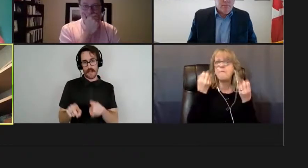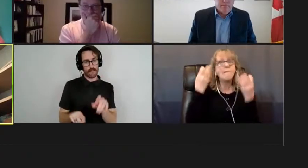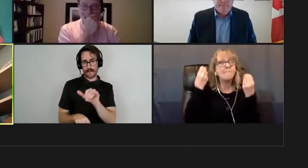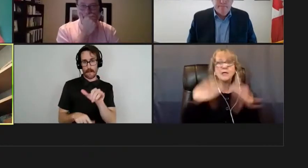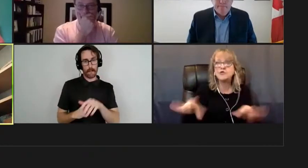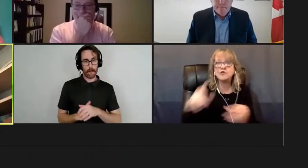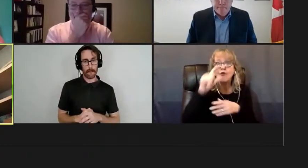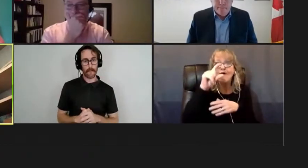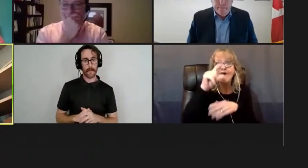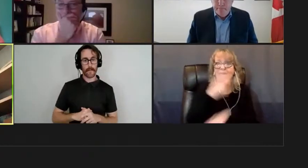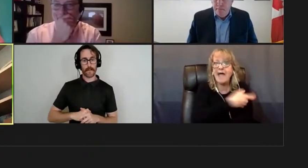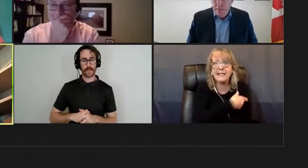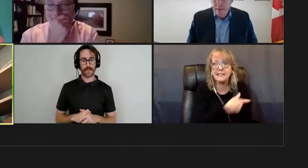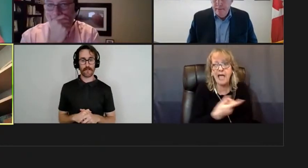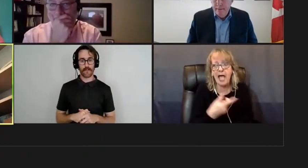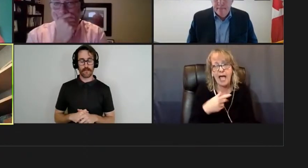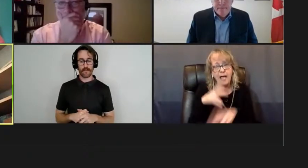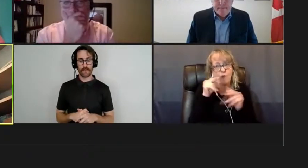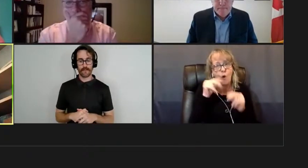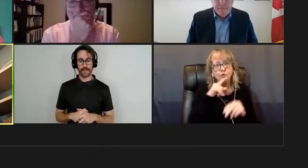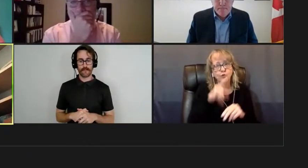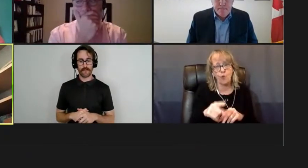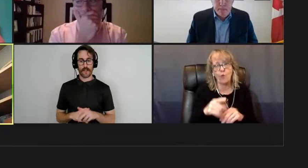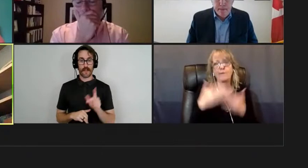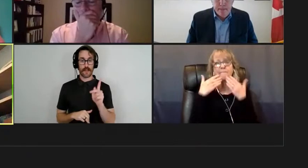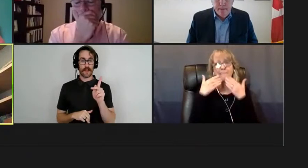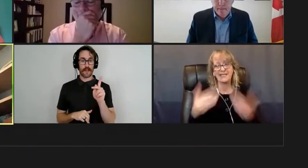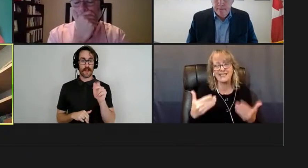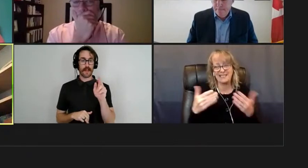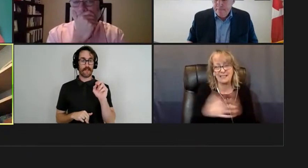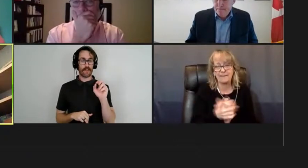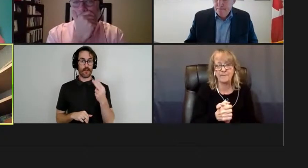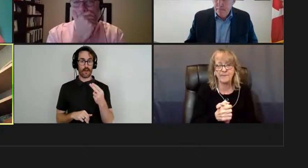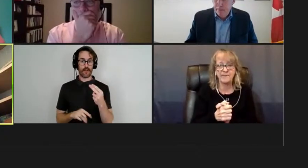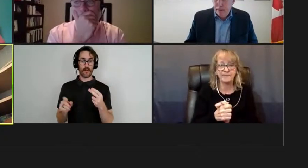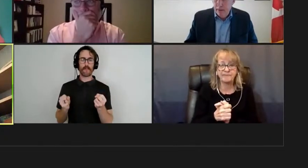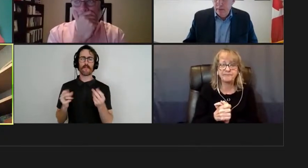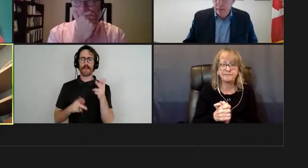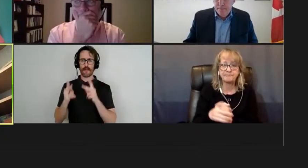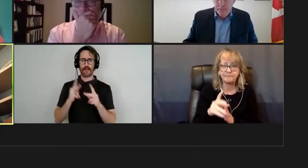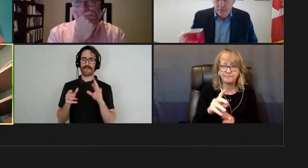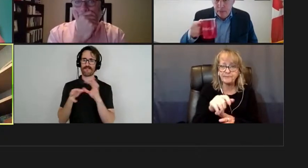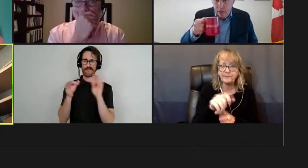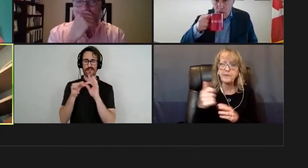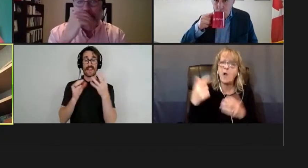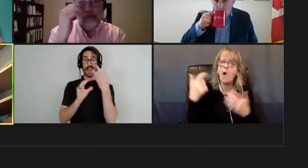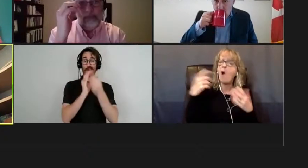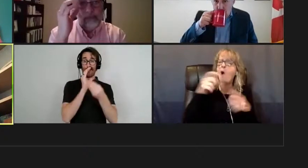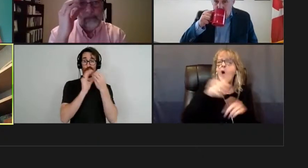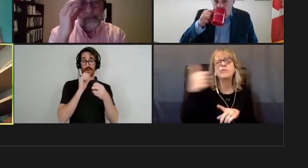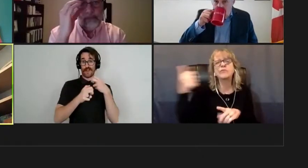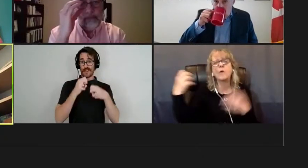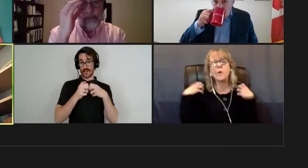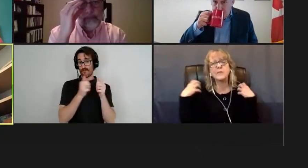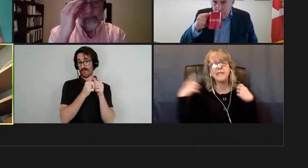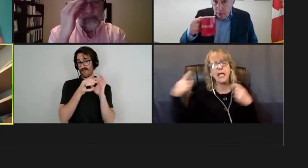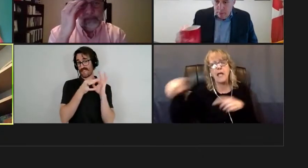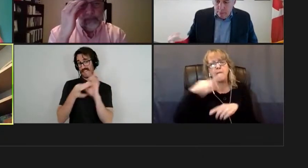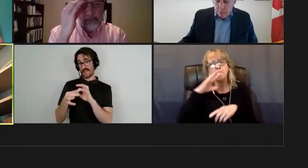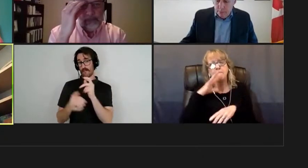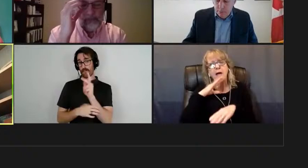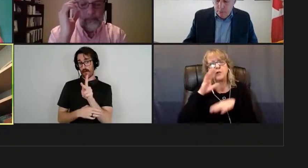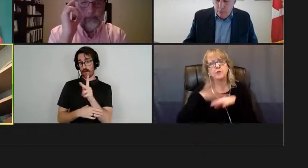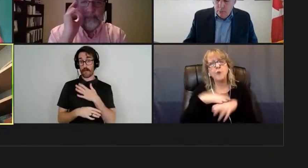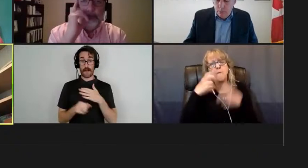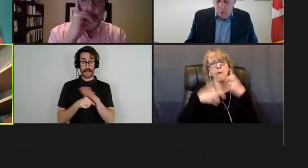you. A number of councillors have mentioned about the outdoor issue. in parks, and I've got two regional parks in